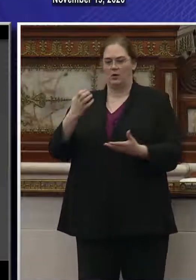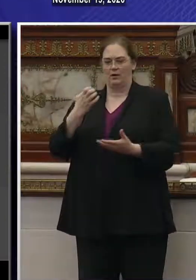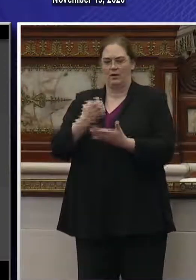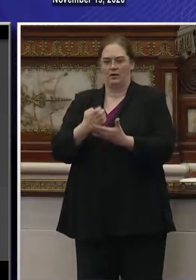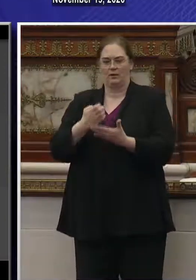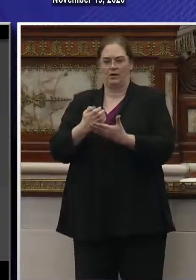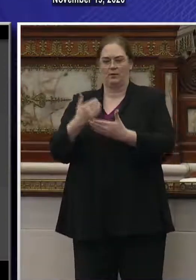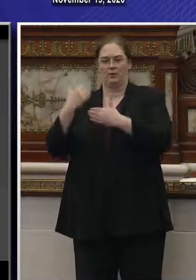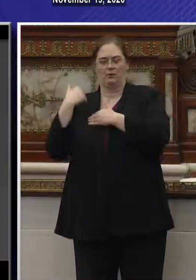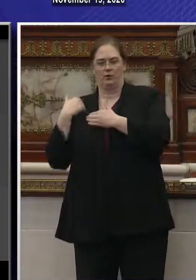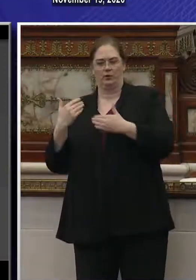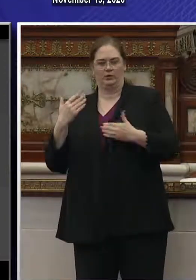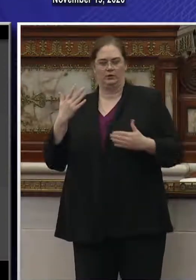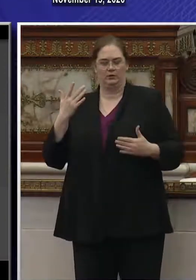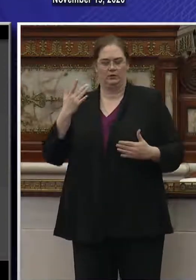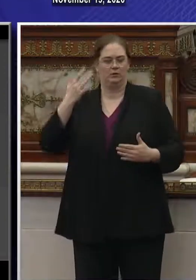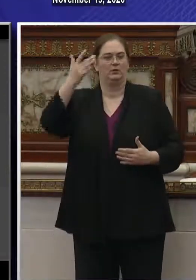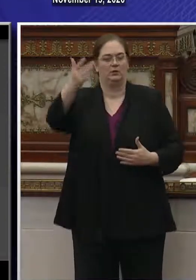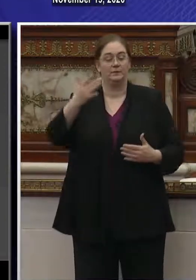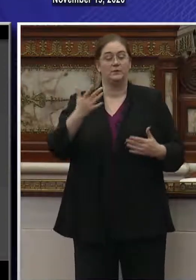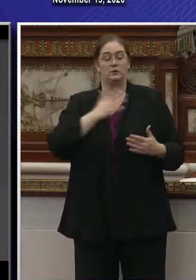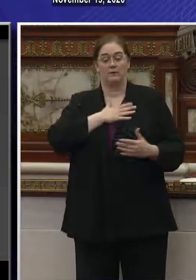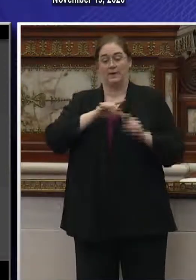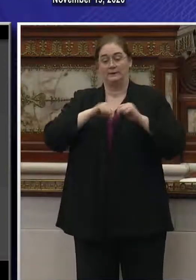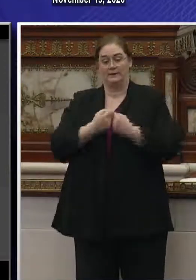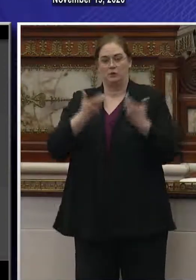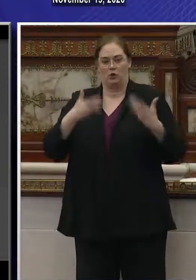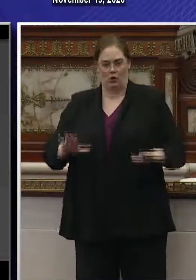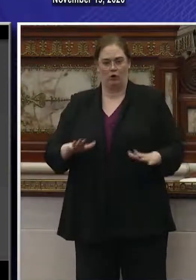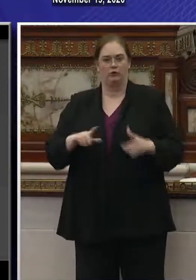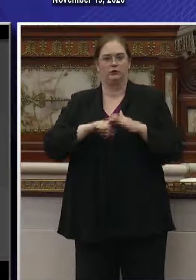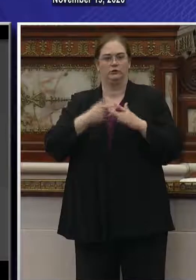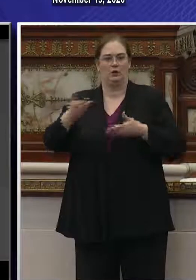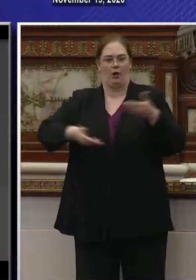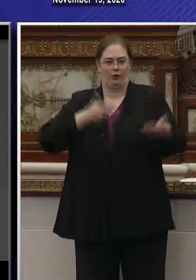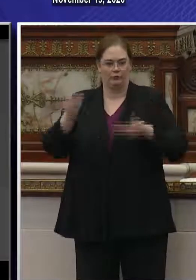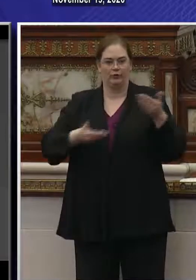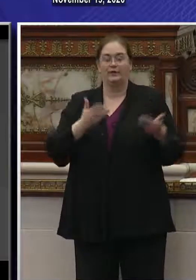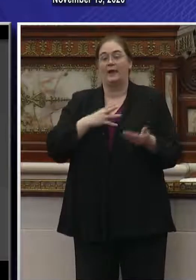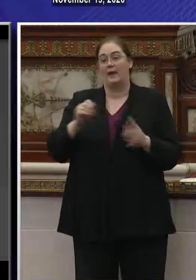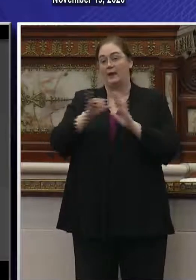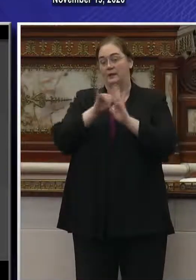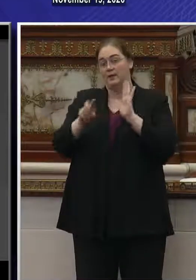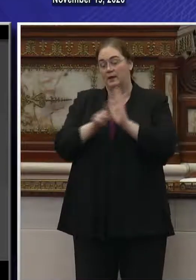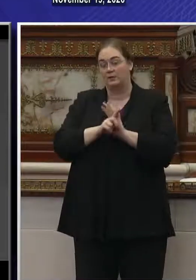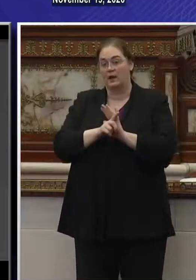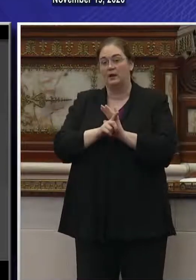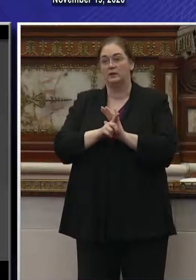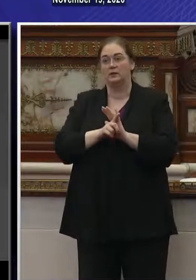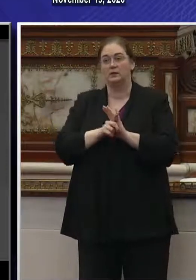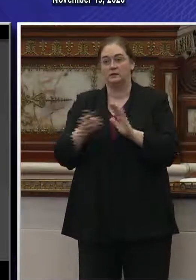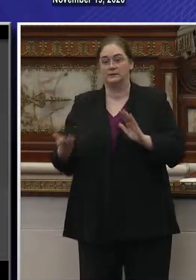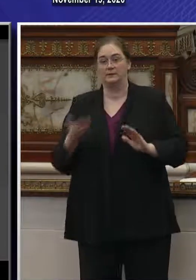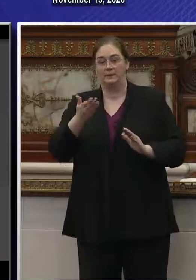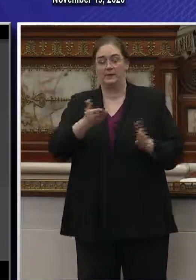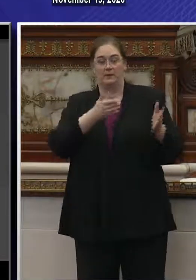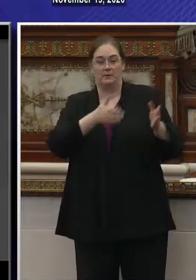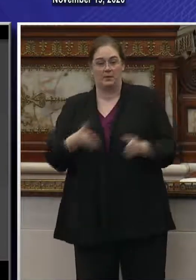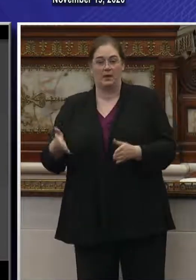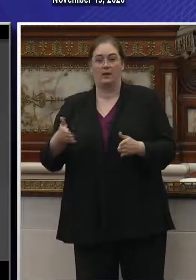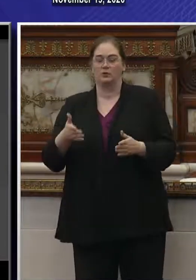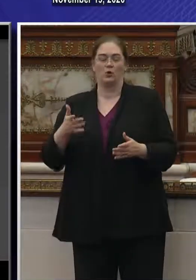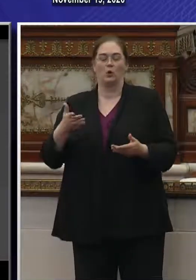the future. So my team has already begun hiring and identifying submitting plans